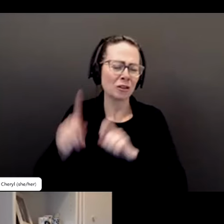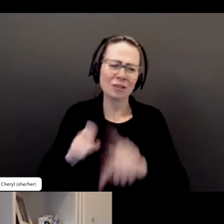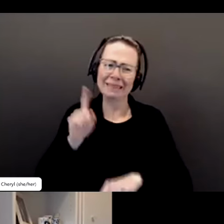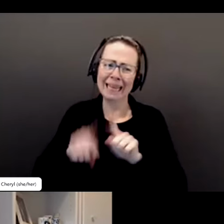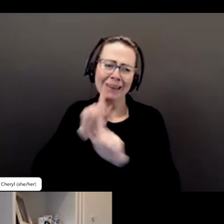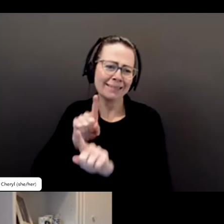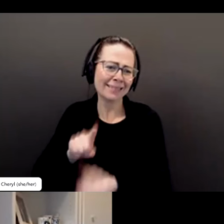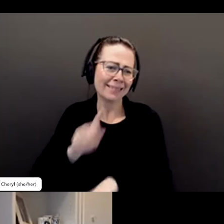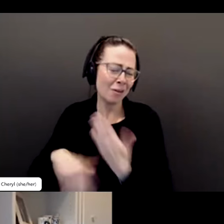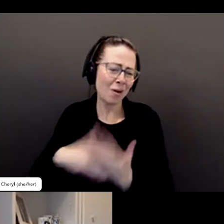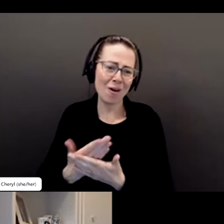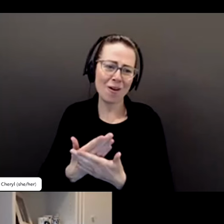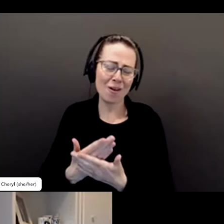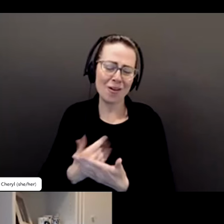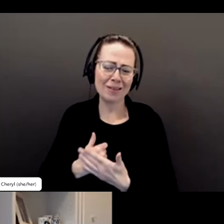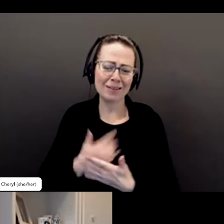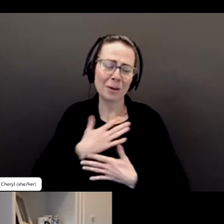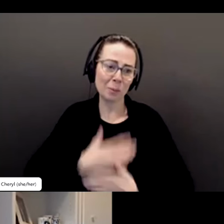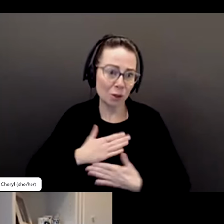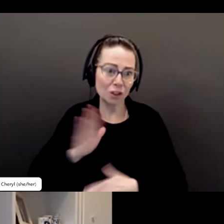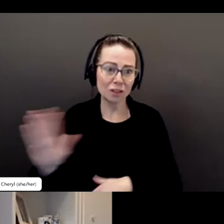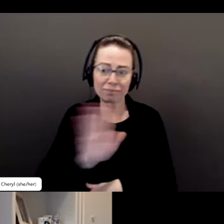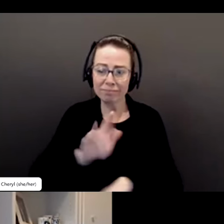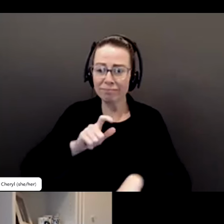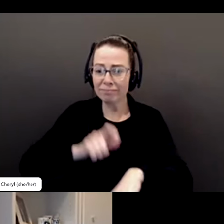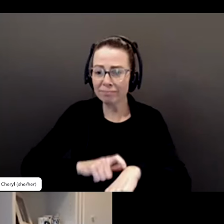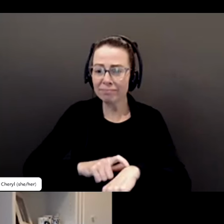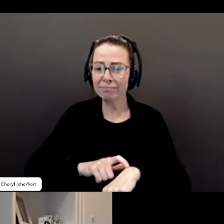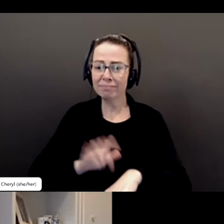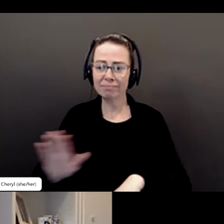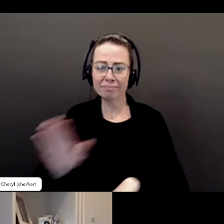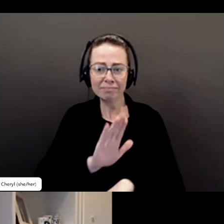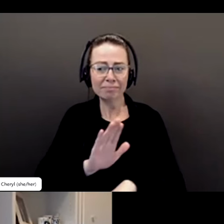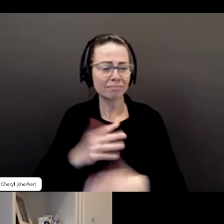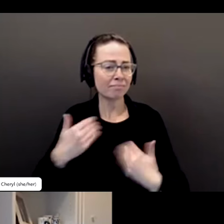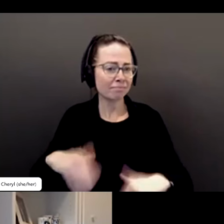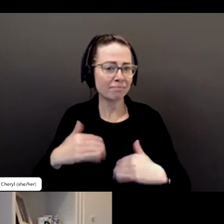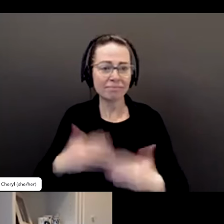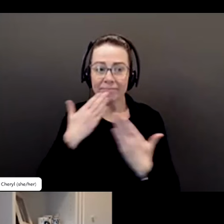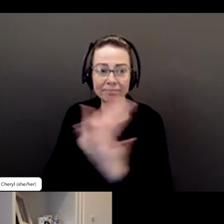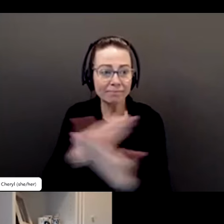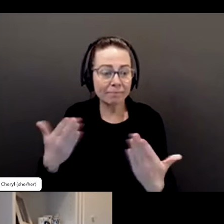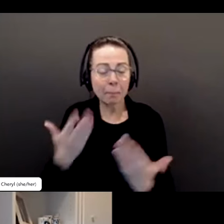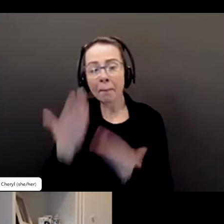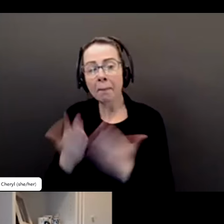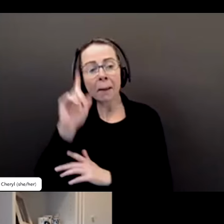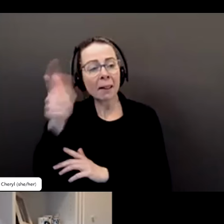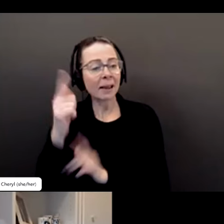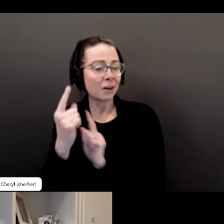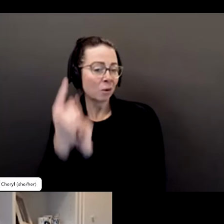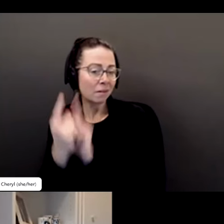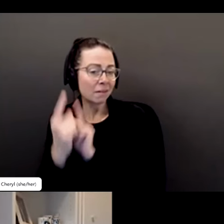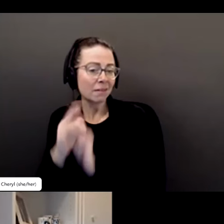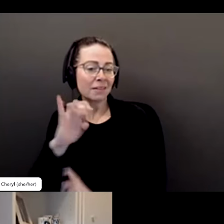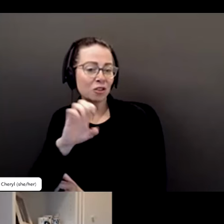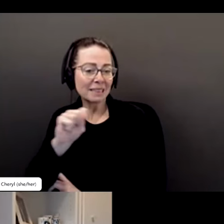appreciate that. If there's other questions that kind of come up that we can ask Jesse offline and we could post, if there's a link or something